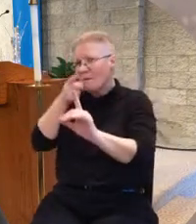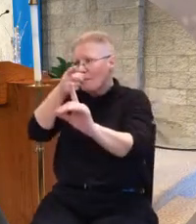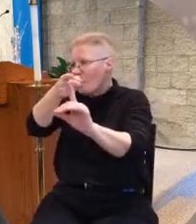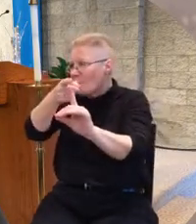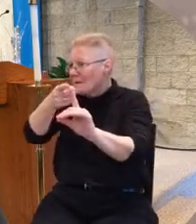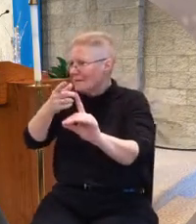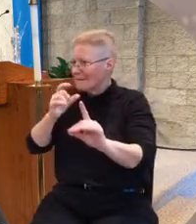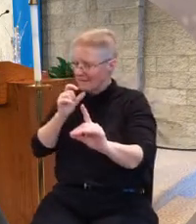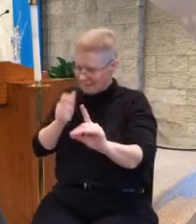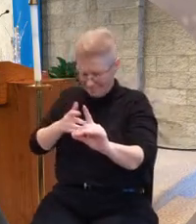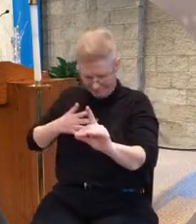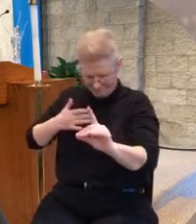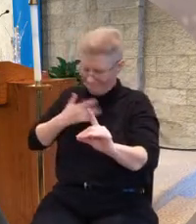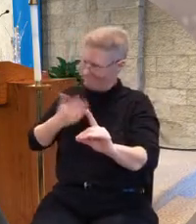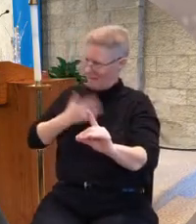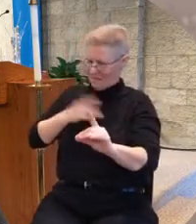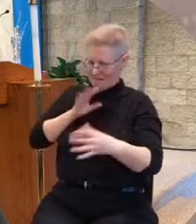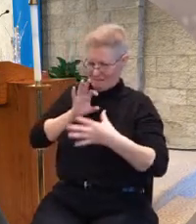vicious cycle continues.